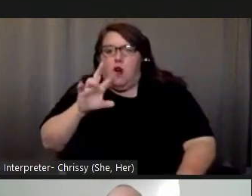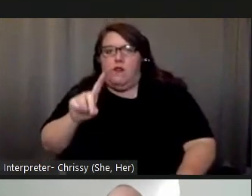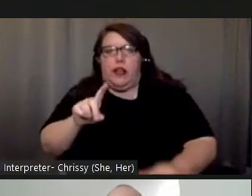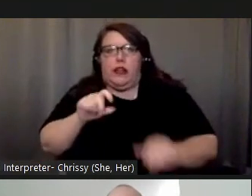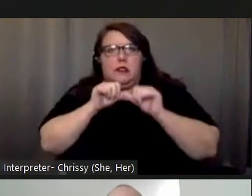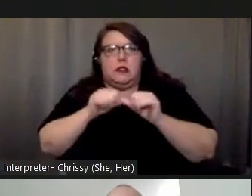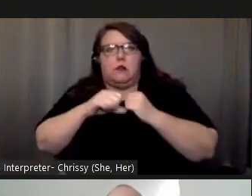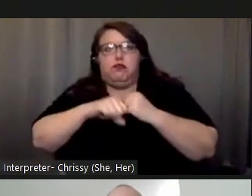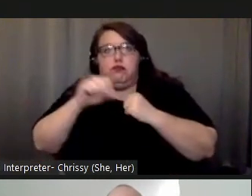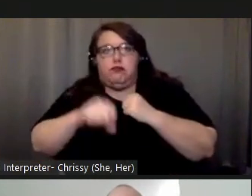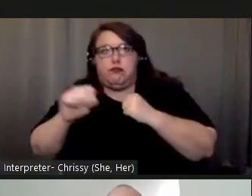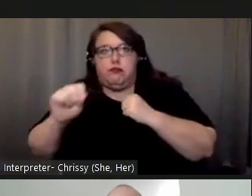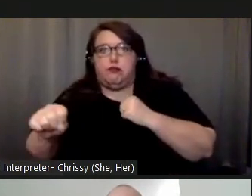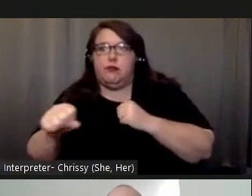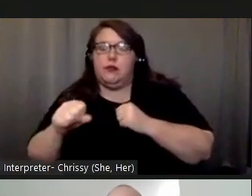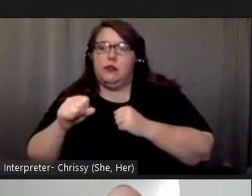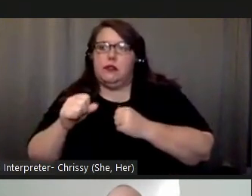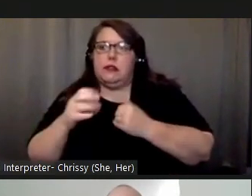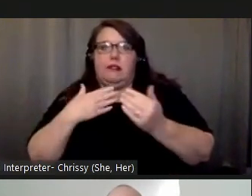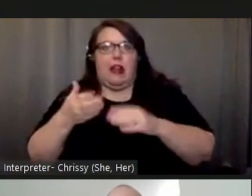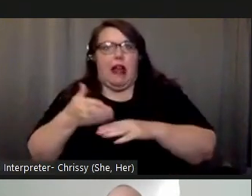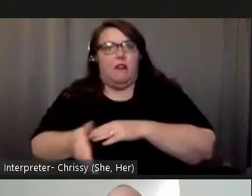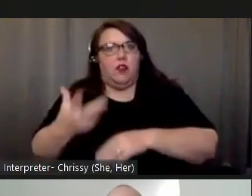even beyond this vaccine rollout?